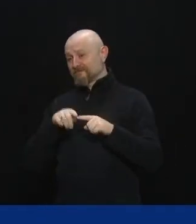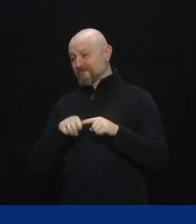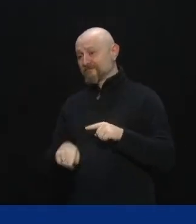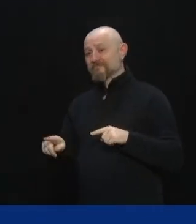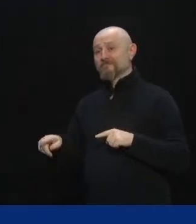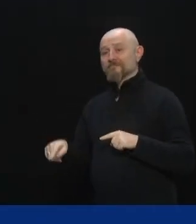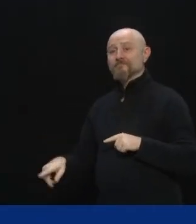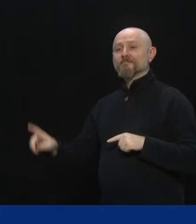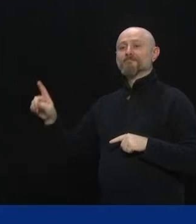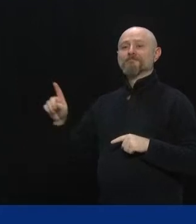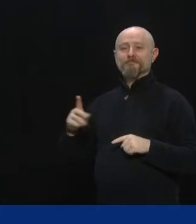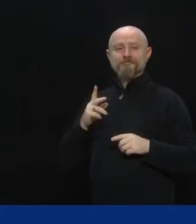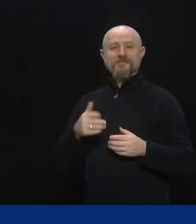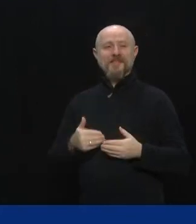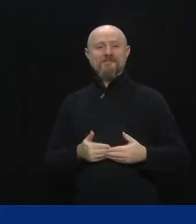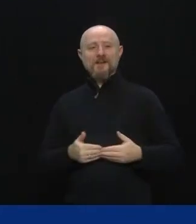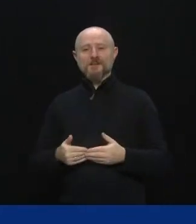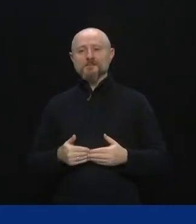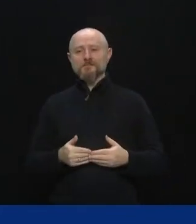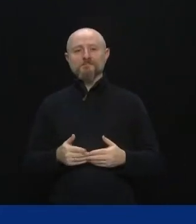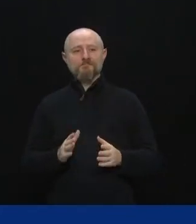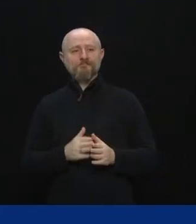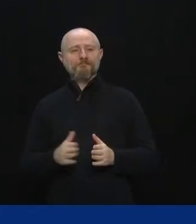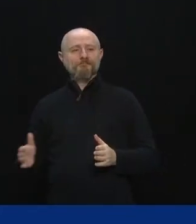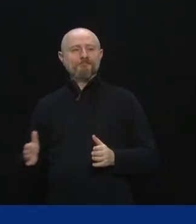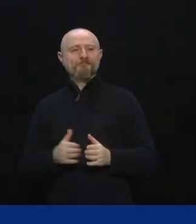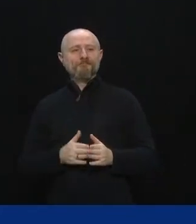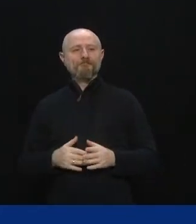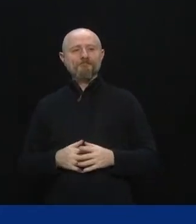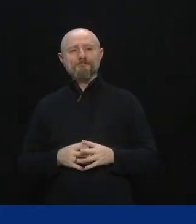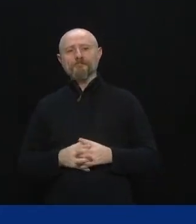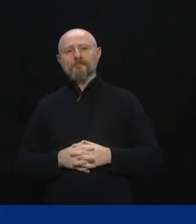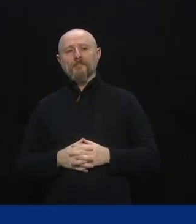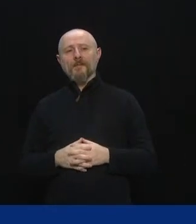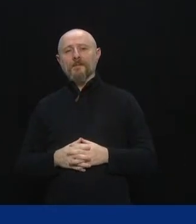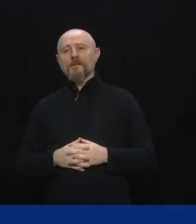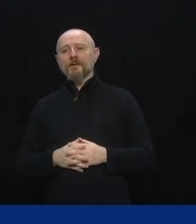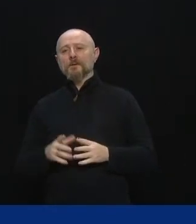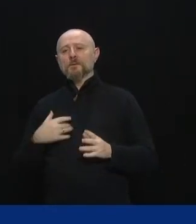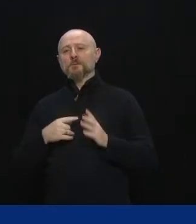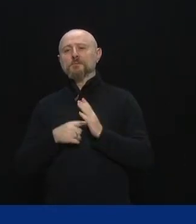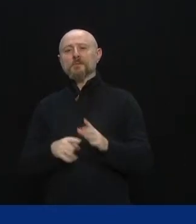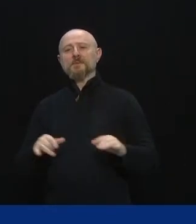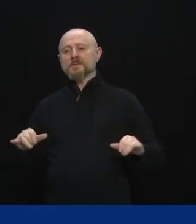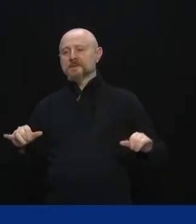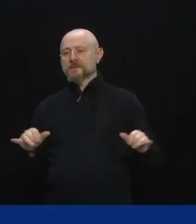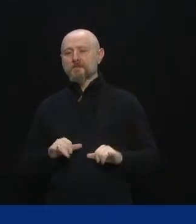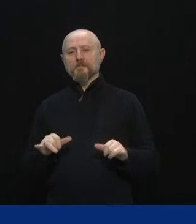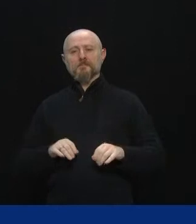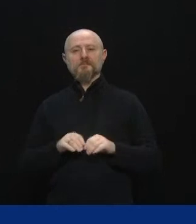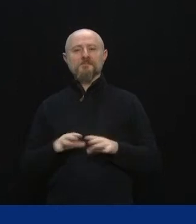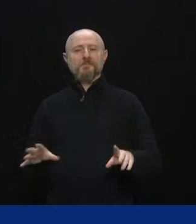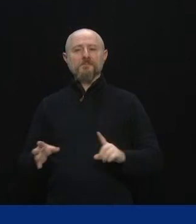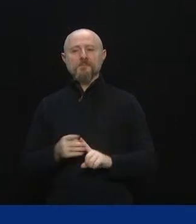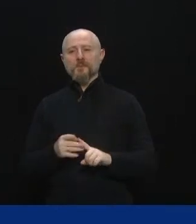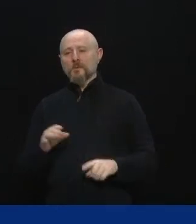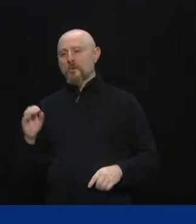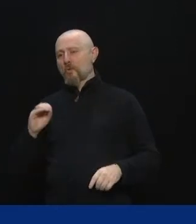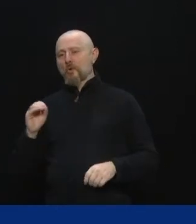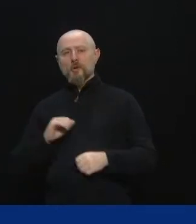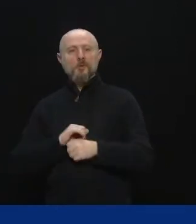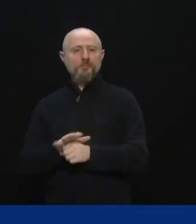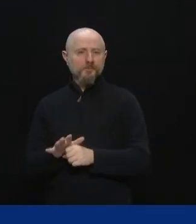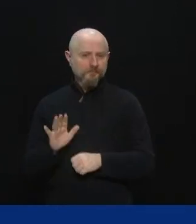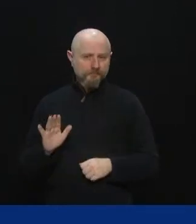have shown the same pattern of escalation that we've seen with Omicron in general. But this is what is